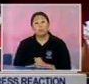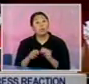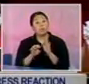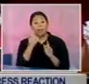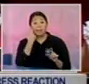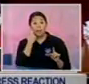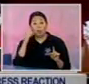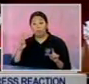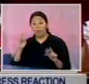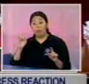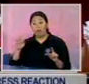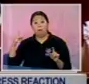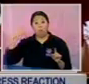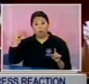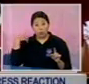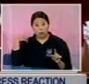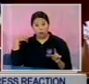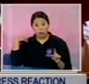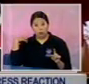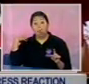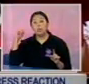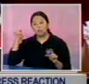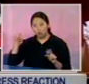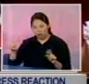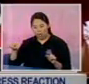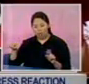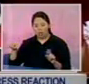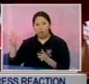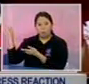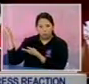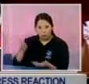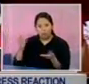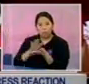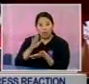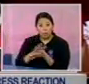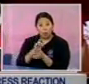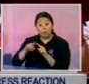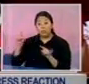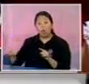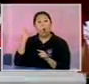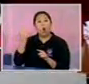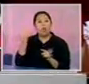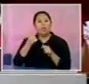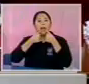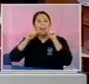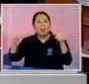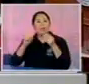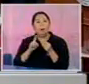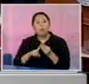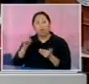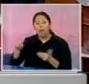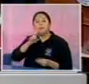that she brought and whether they were unauthentic documents, meaning that they have conformed with the